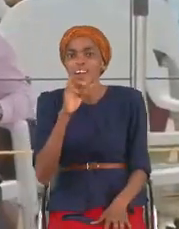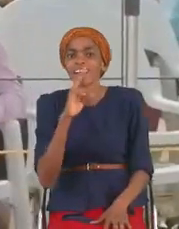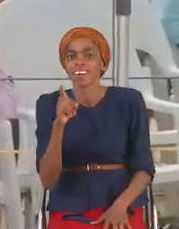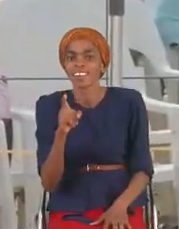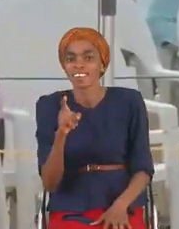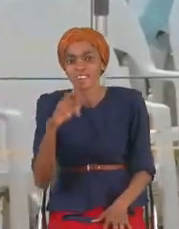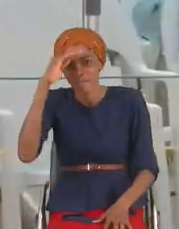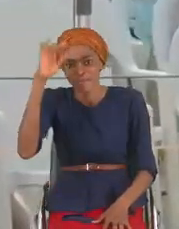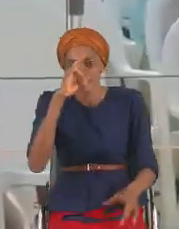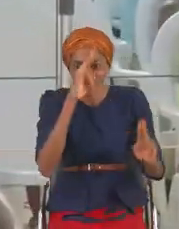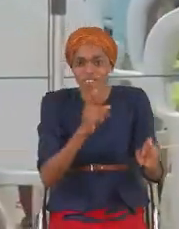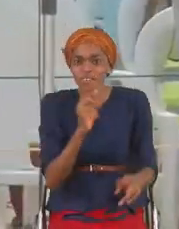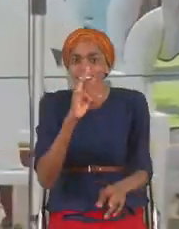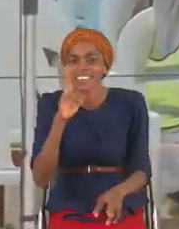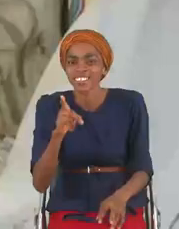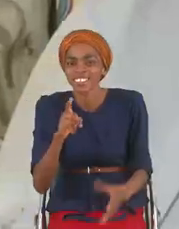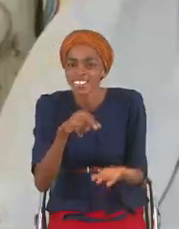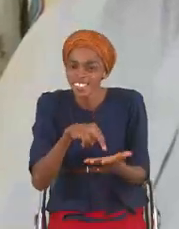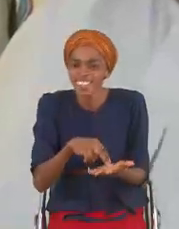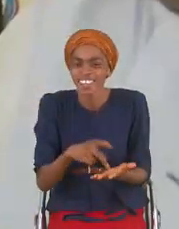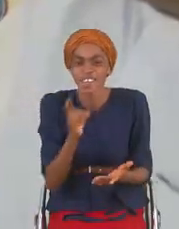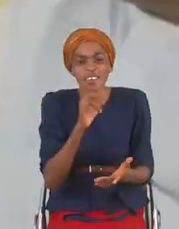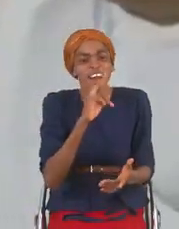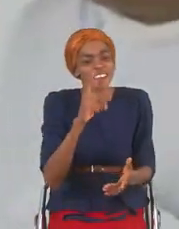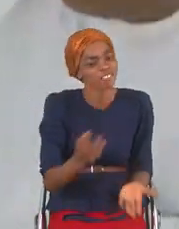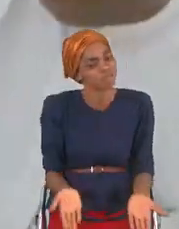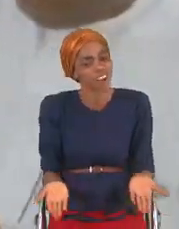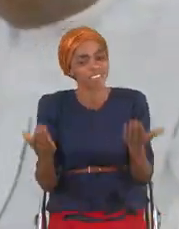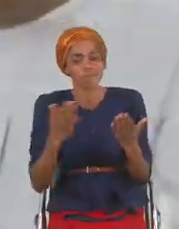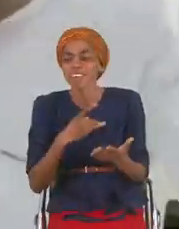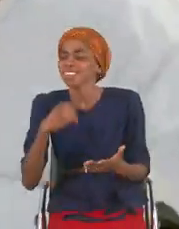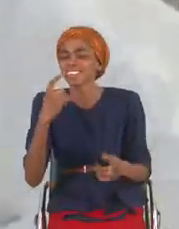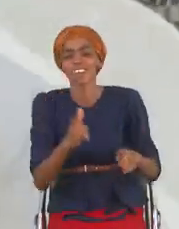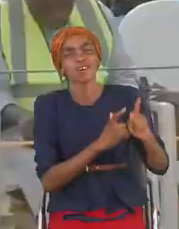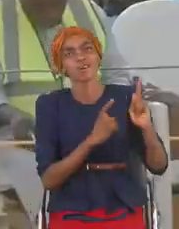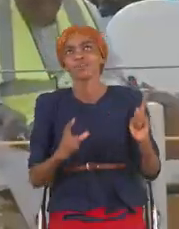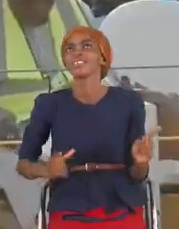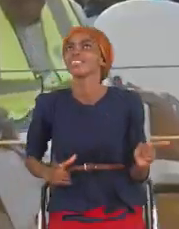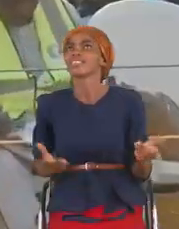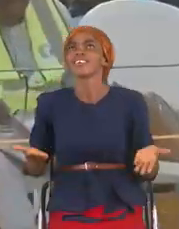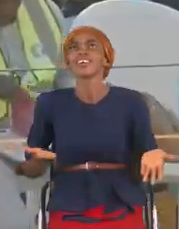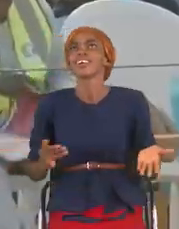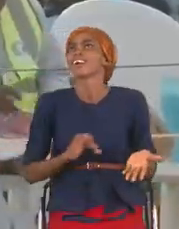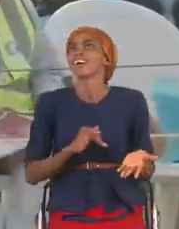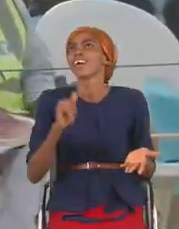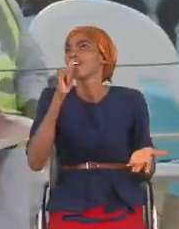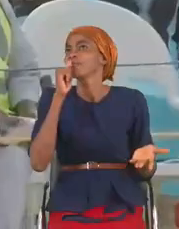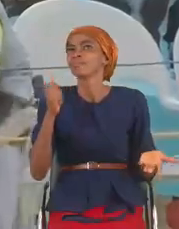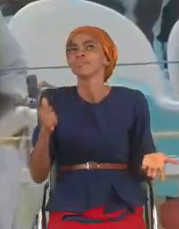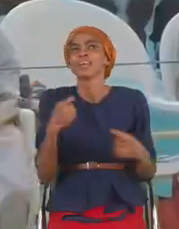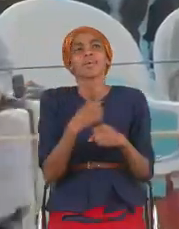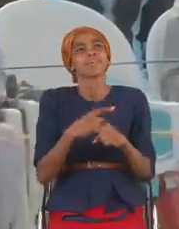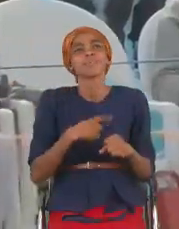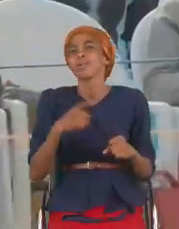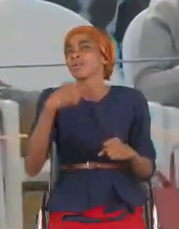of honor? Where are you, woman of honor? Why don't you rise up and say, Lord, here am I. Make me what I ought to